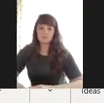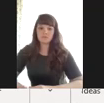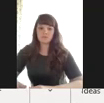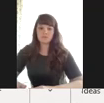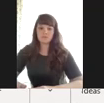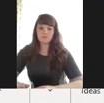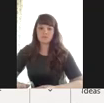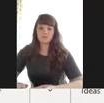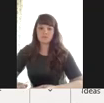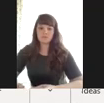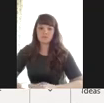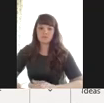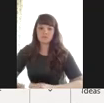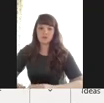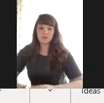All right.